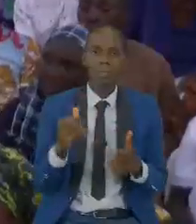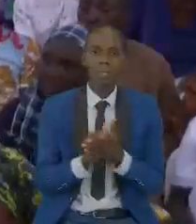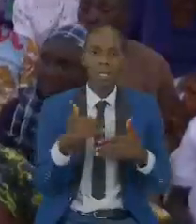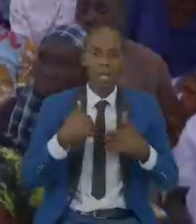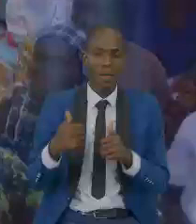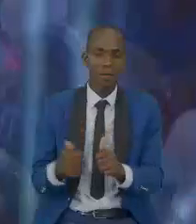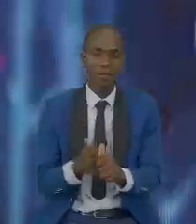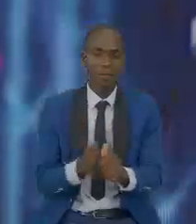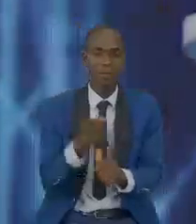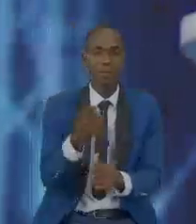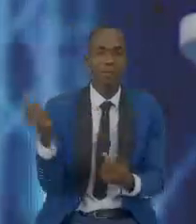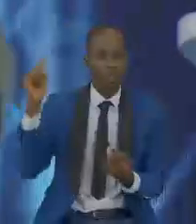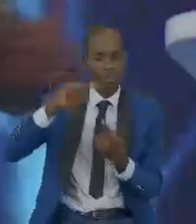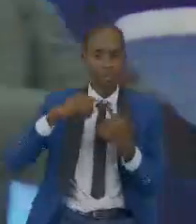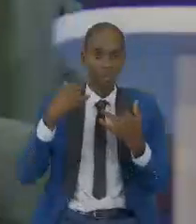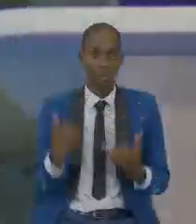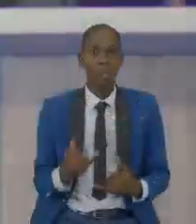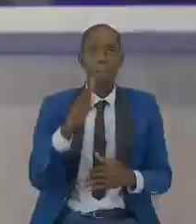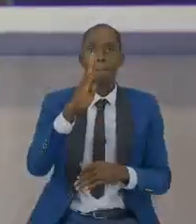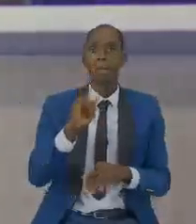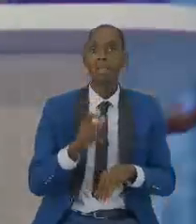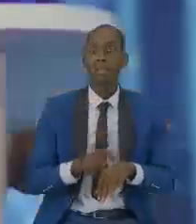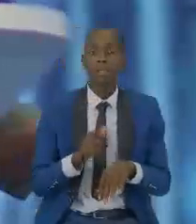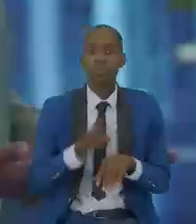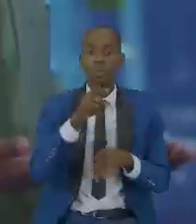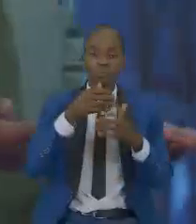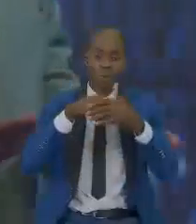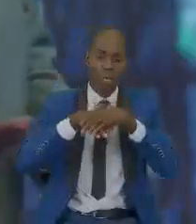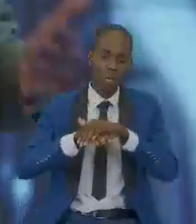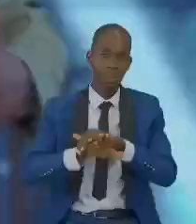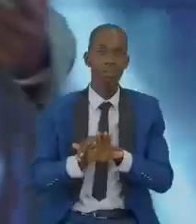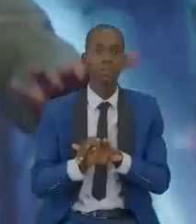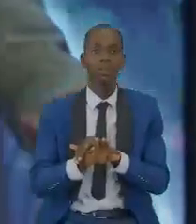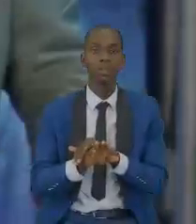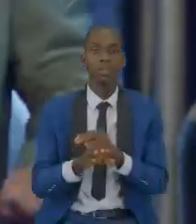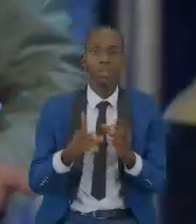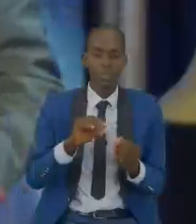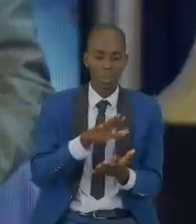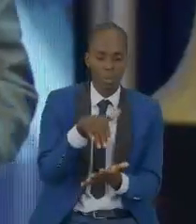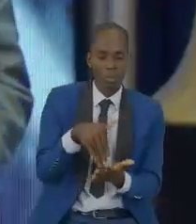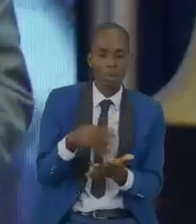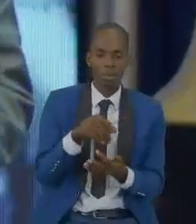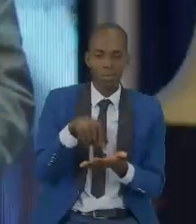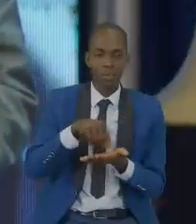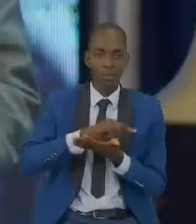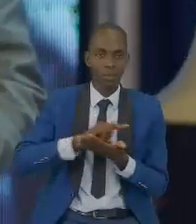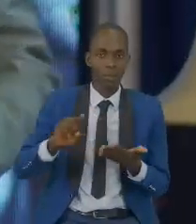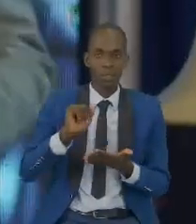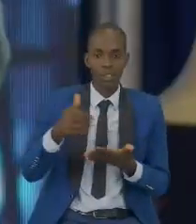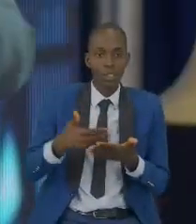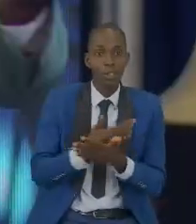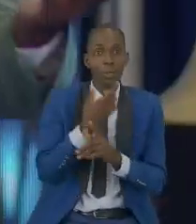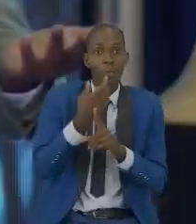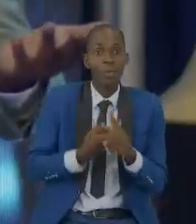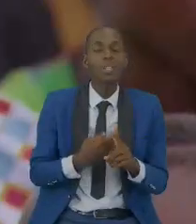until this day. By the time you enter the middle of this week, a new month,